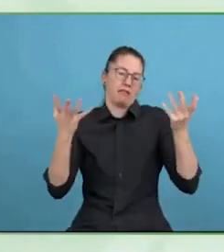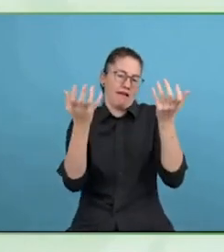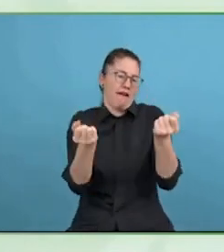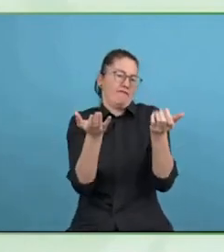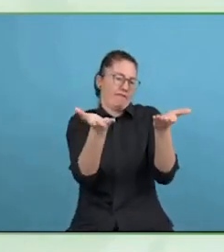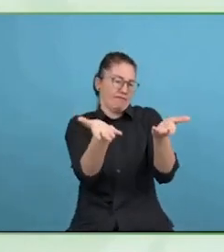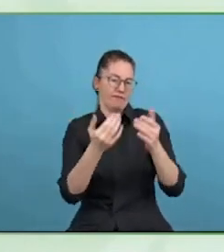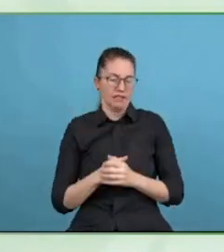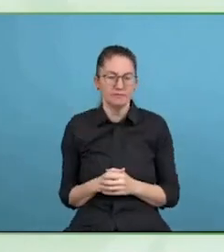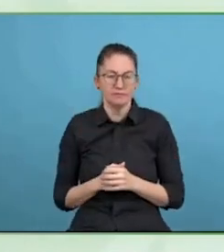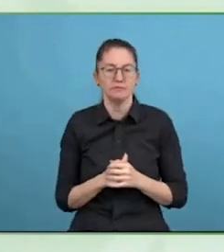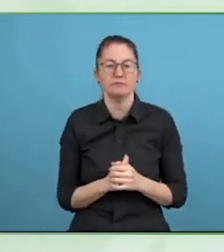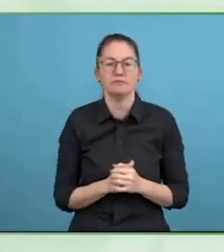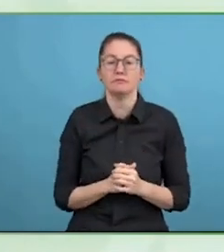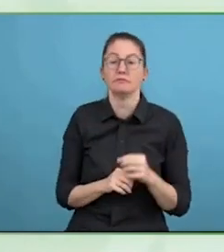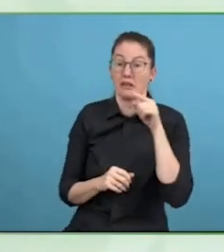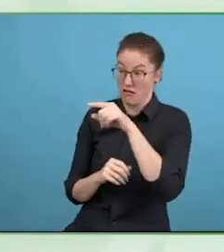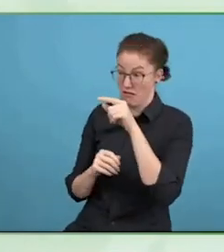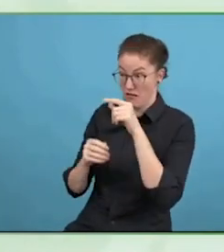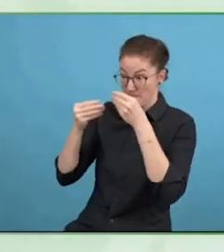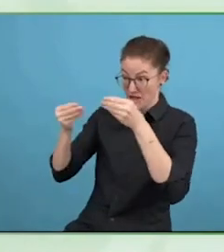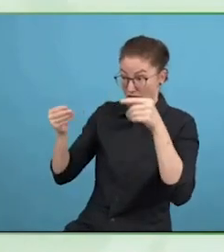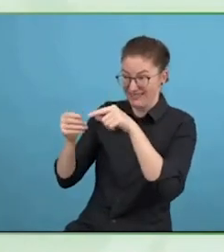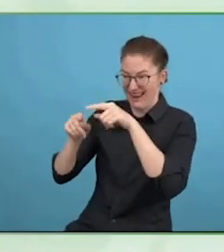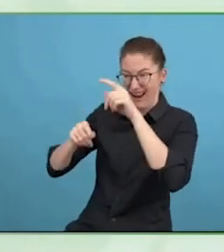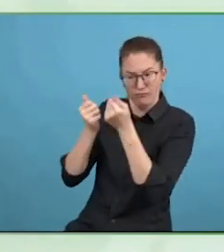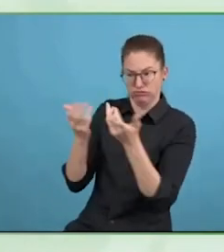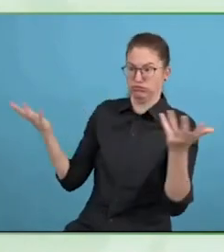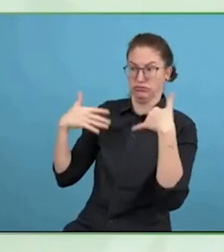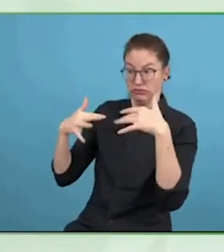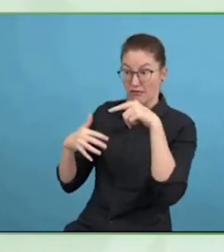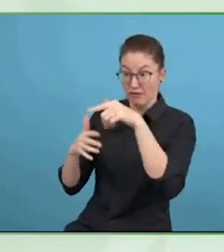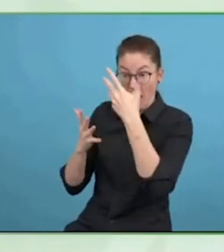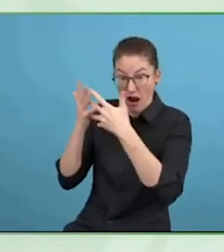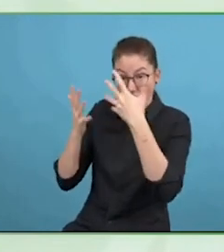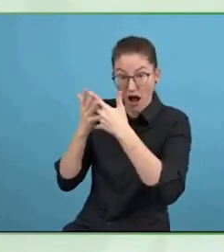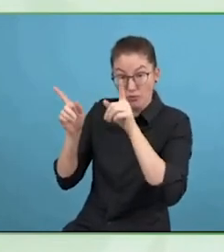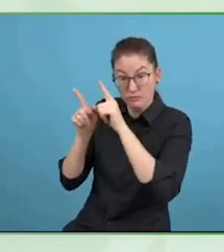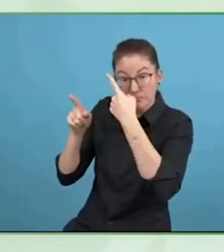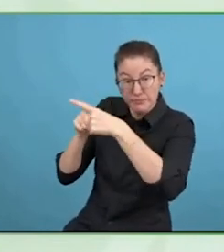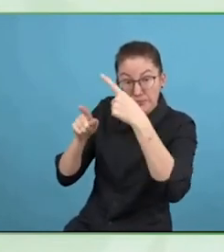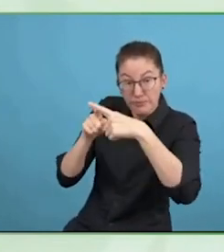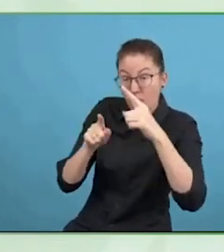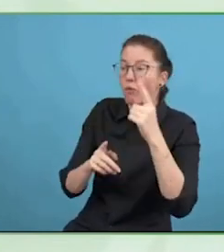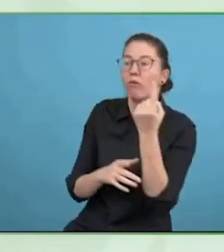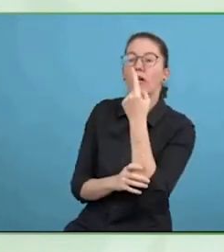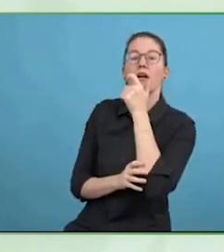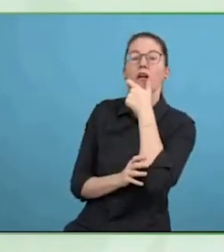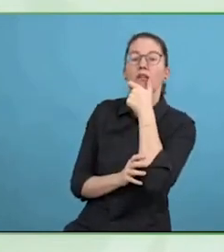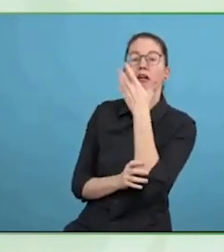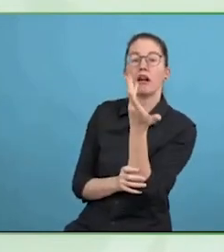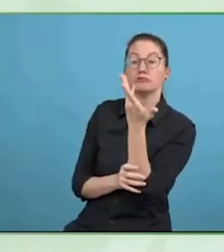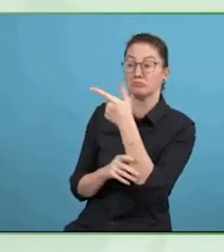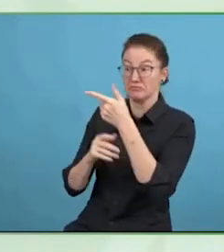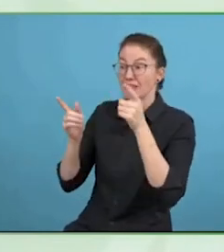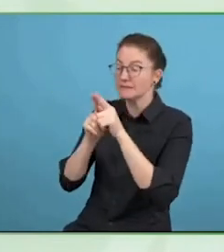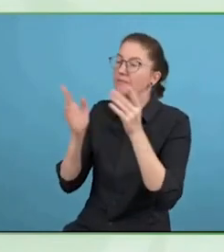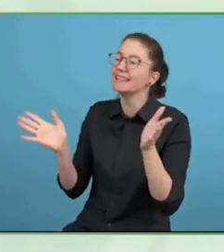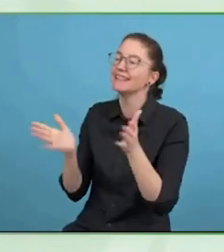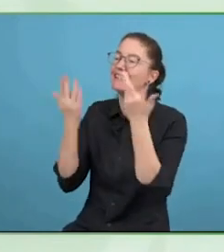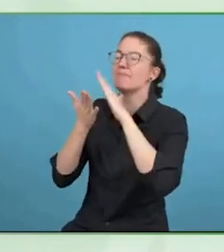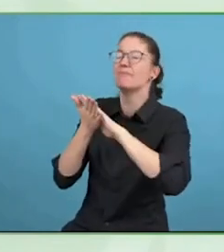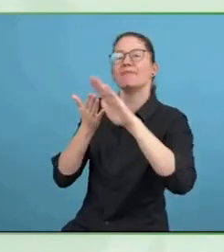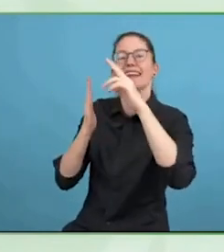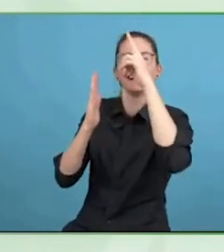in a very simple language, but it's not easy language. And it's only available in English, but we are